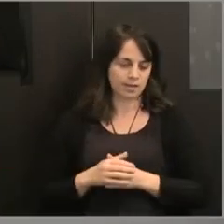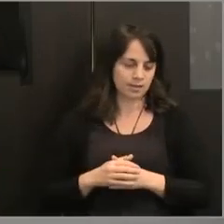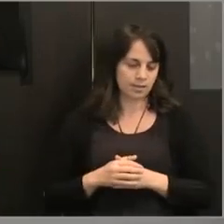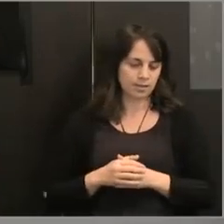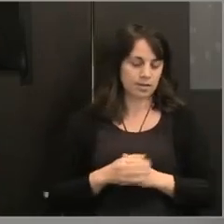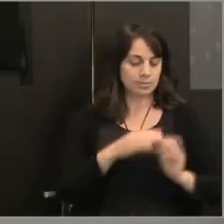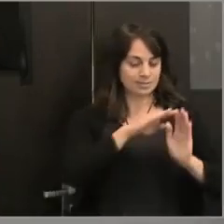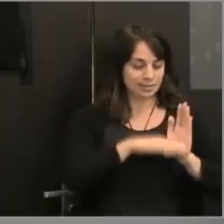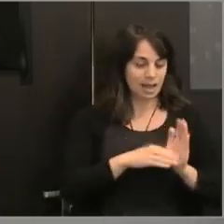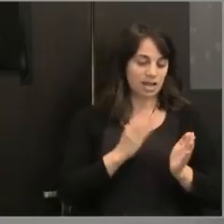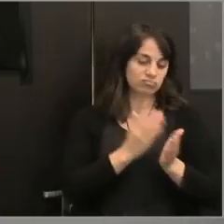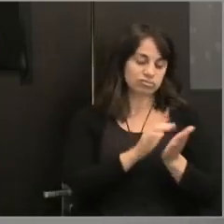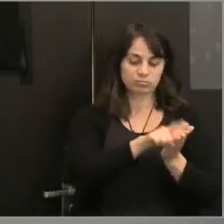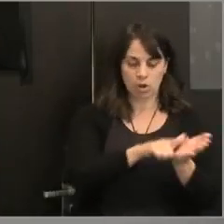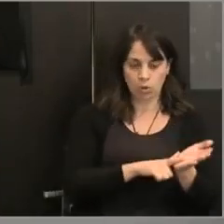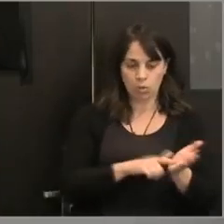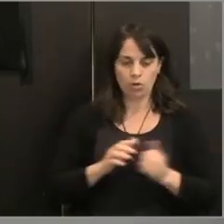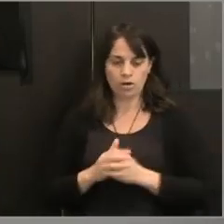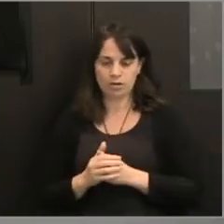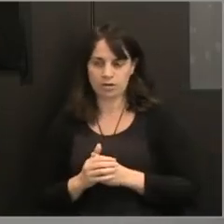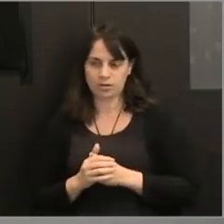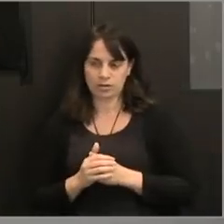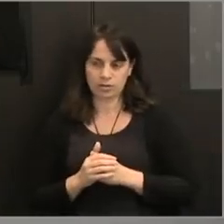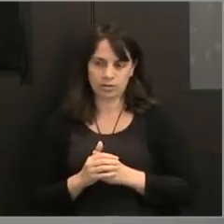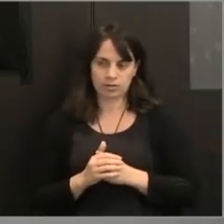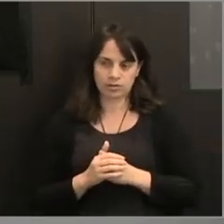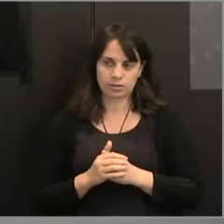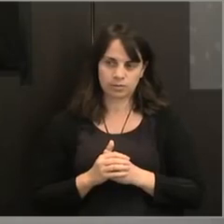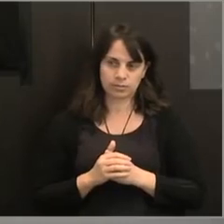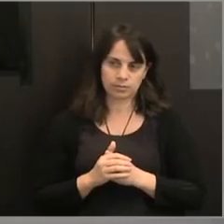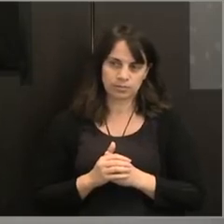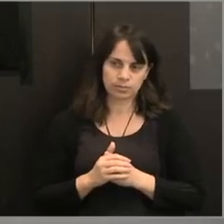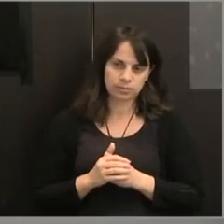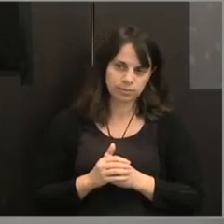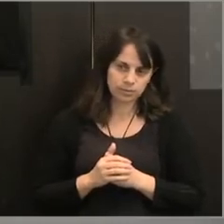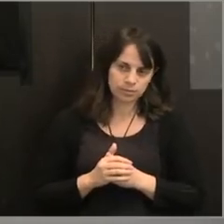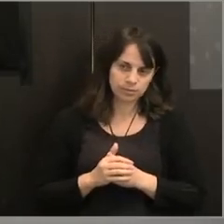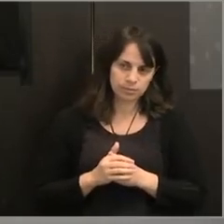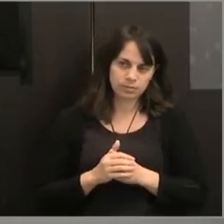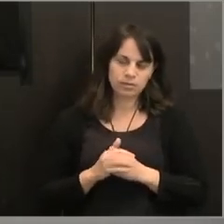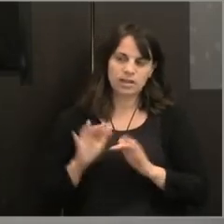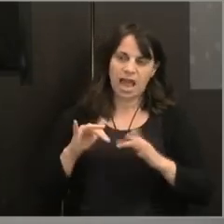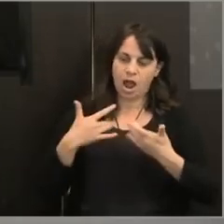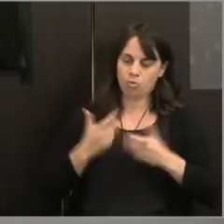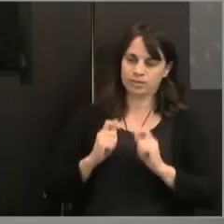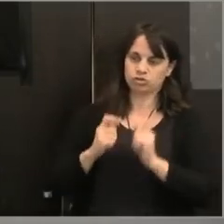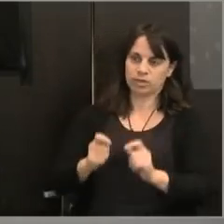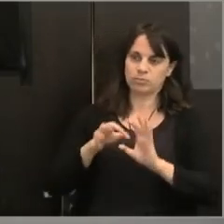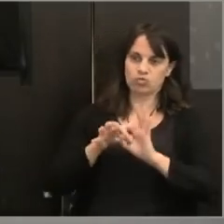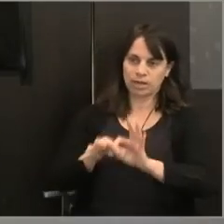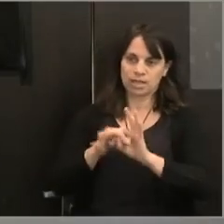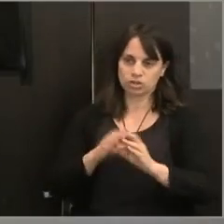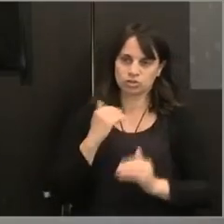as law, treating was a relational process dependent upon mana and the notion